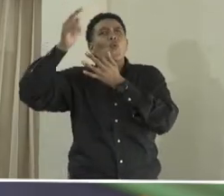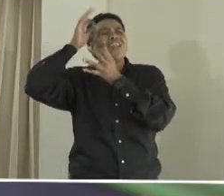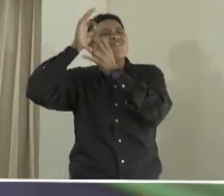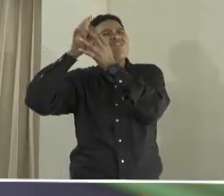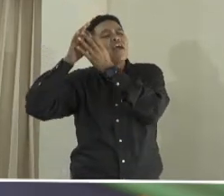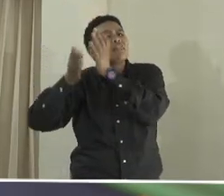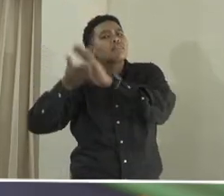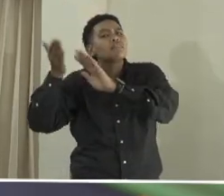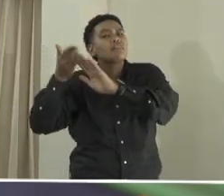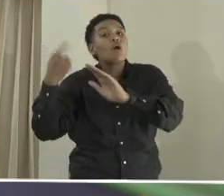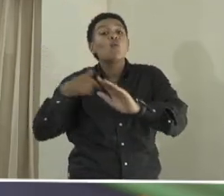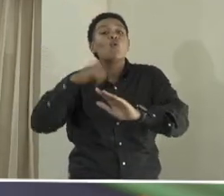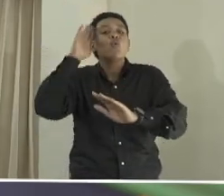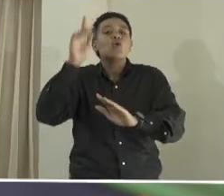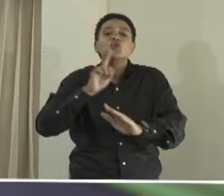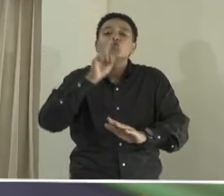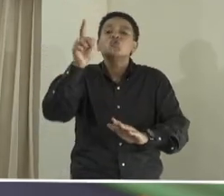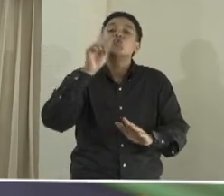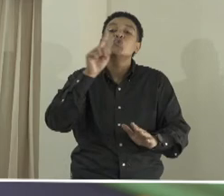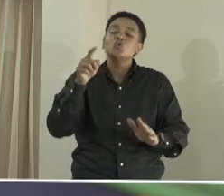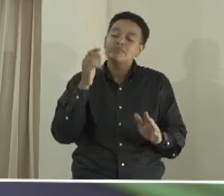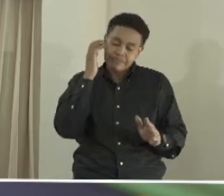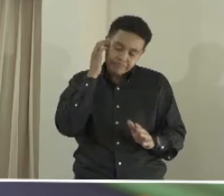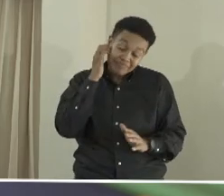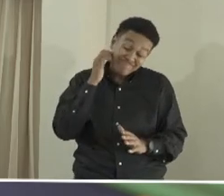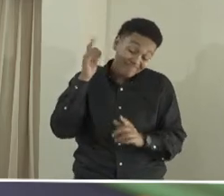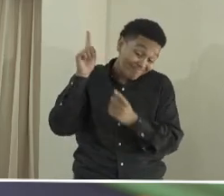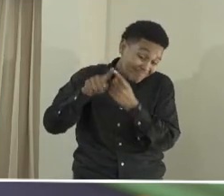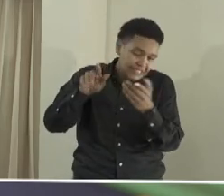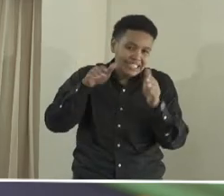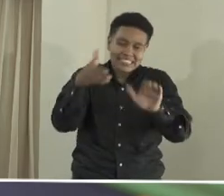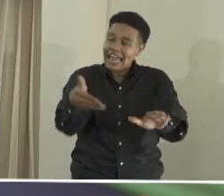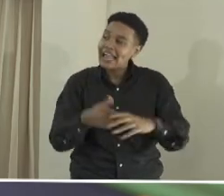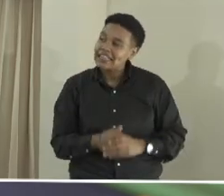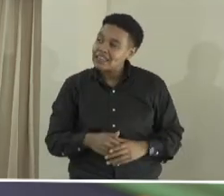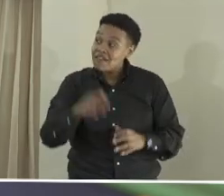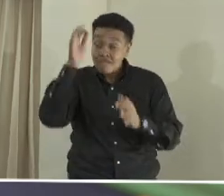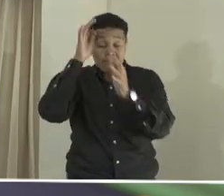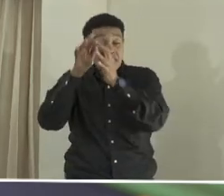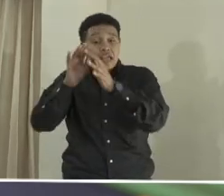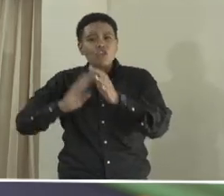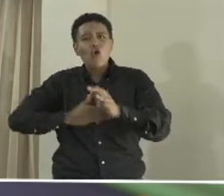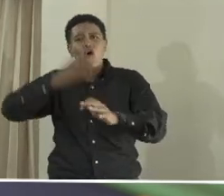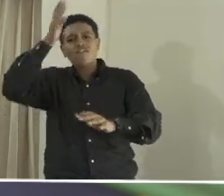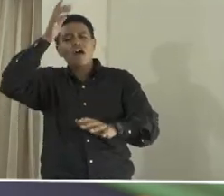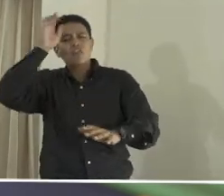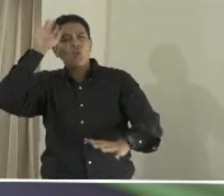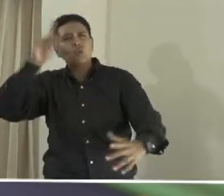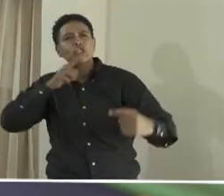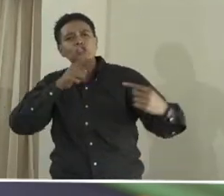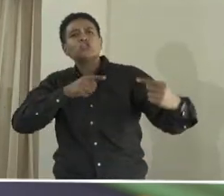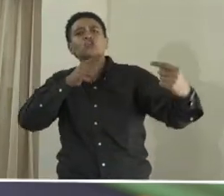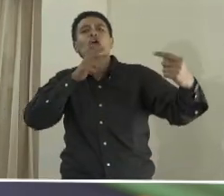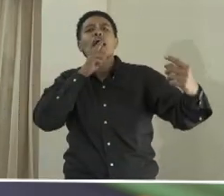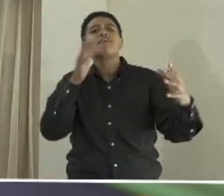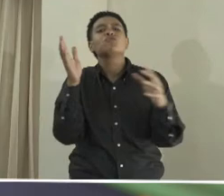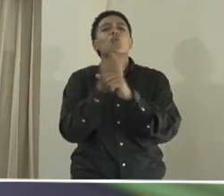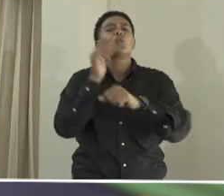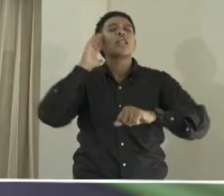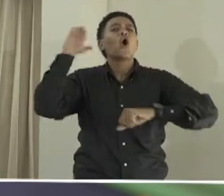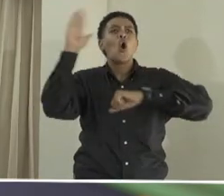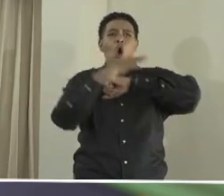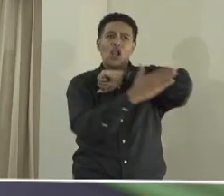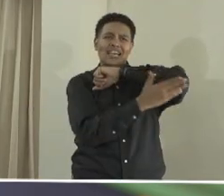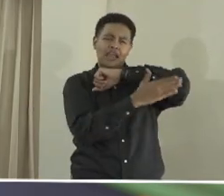we will be true to thee till death. Faith of our fathers, we will strive to win all